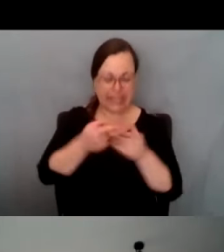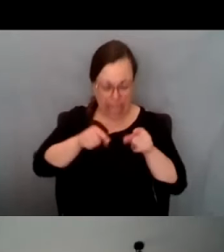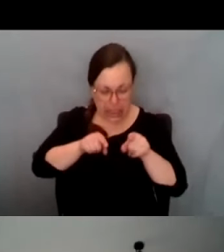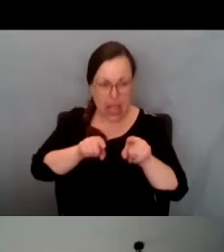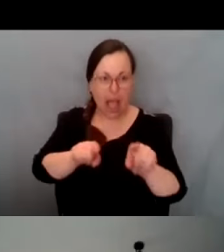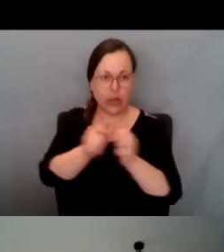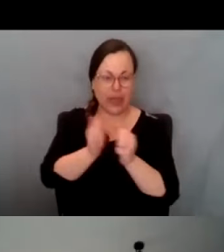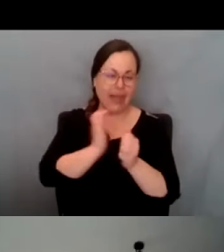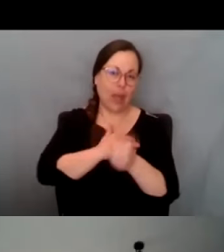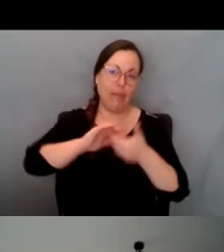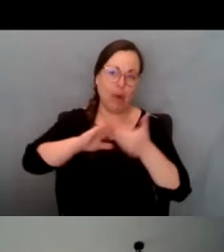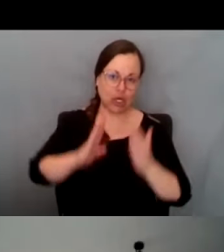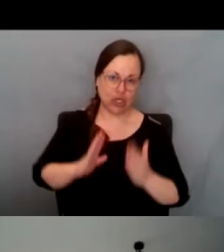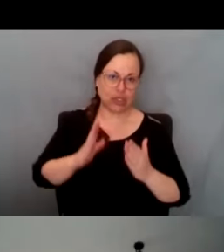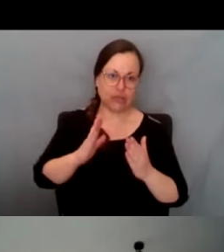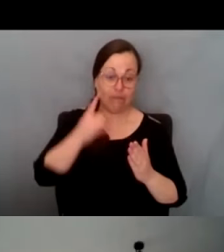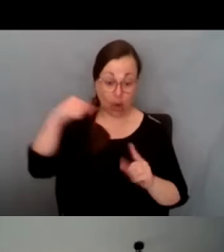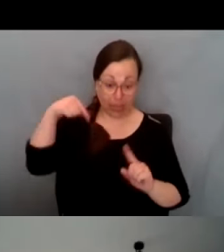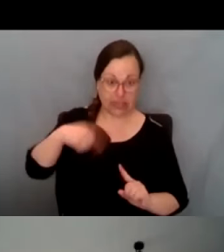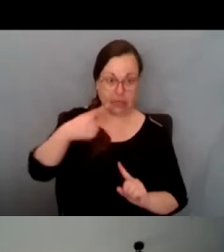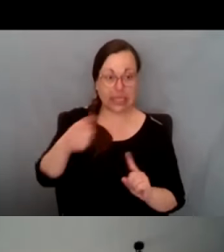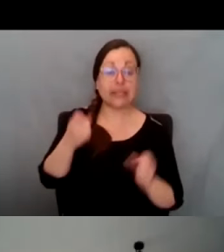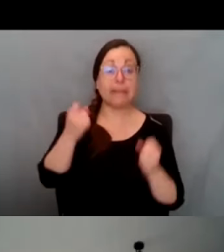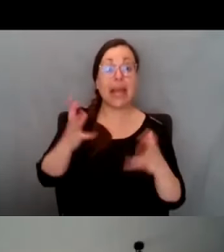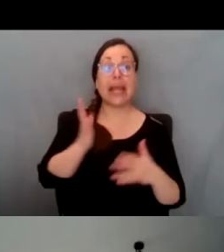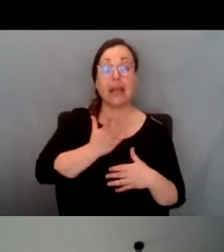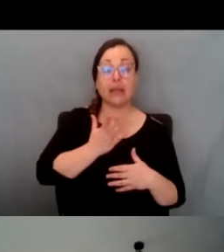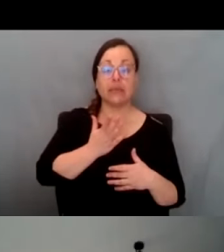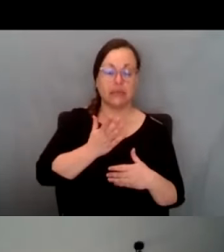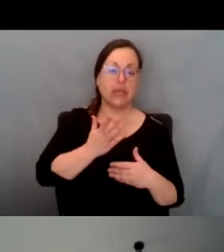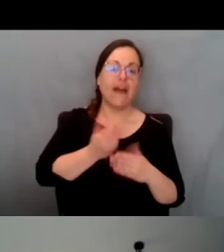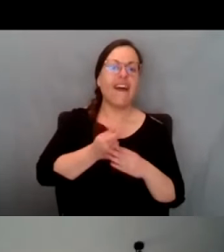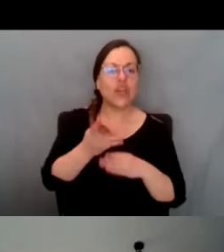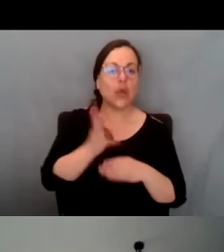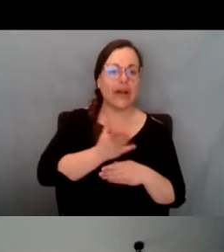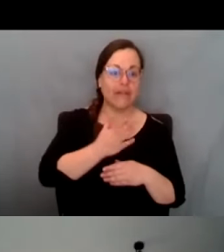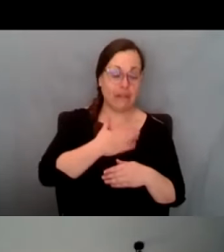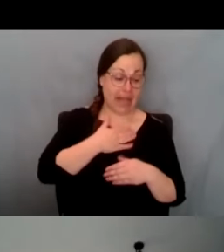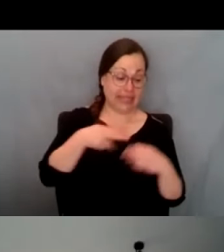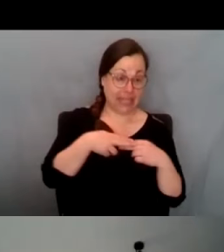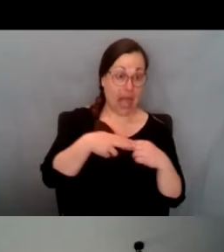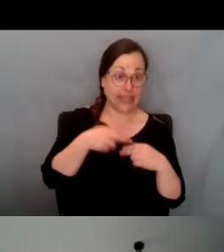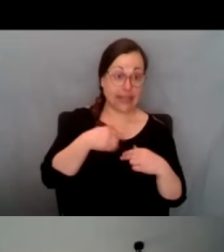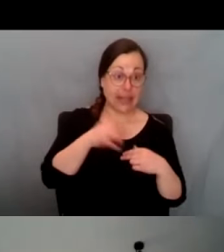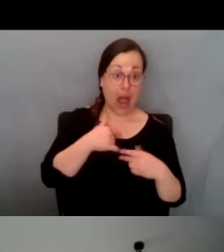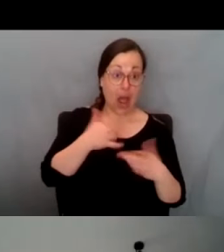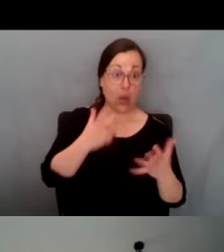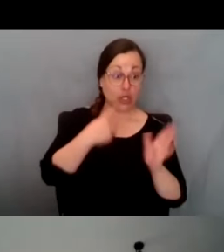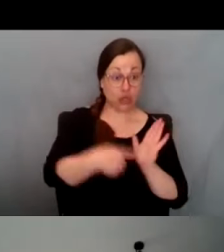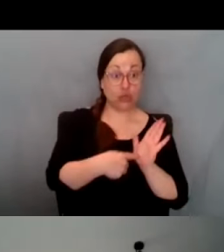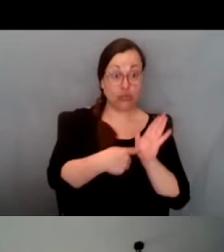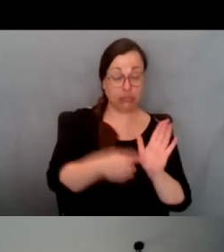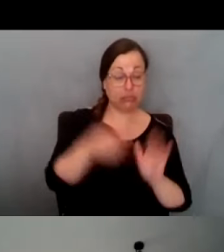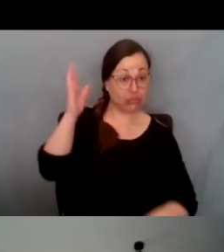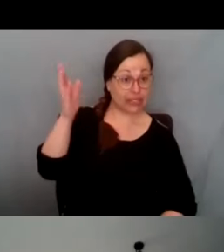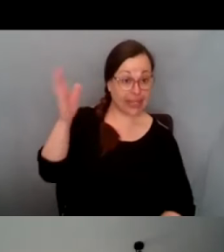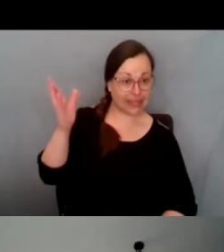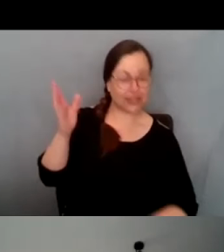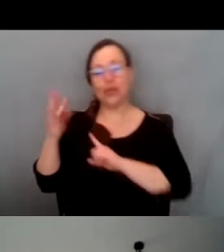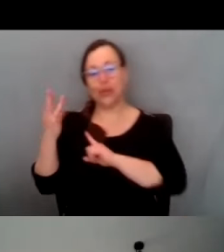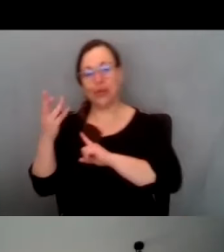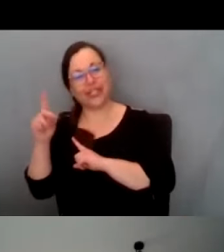partners on this, because a few of the slides that I was expecting to present on and Richard just went through,